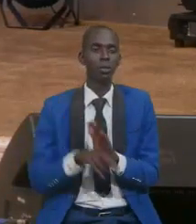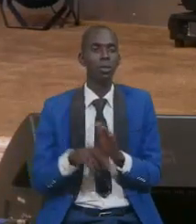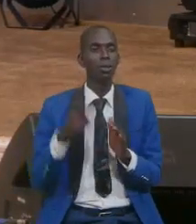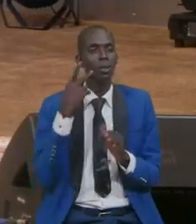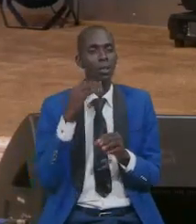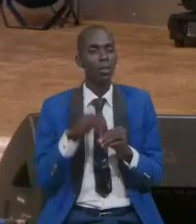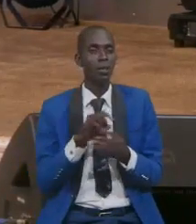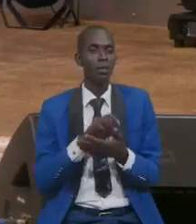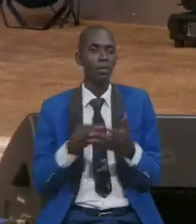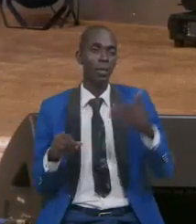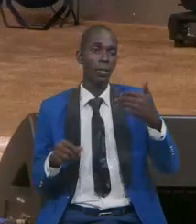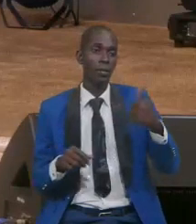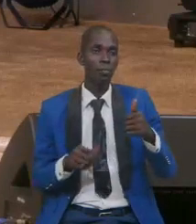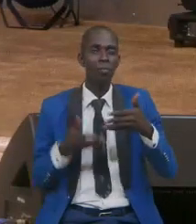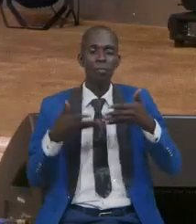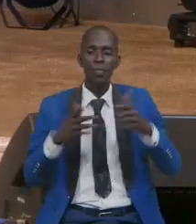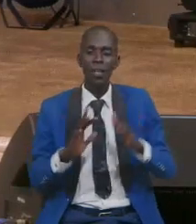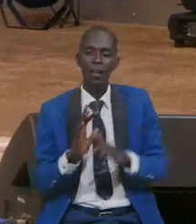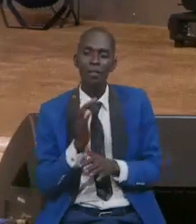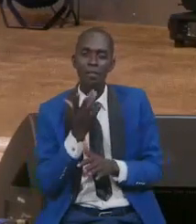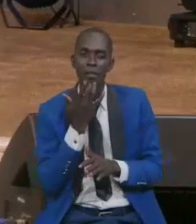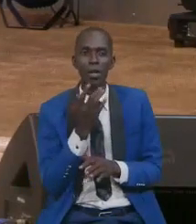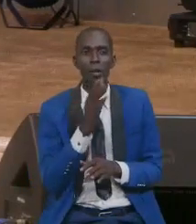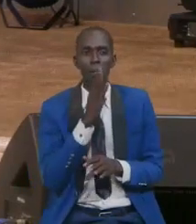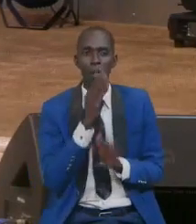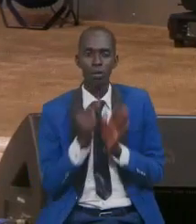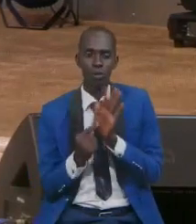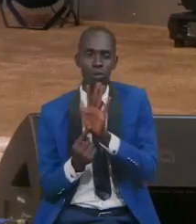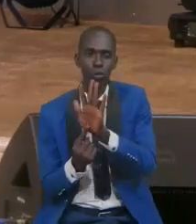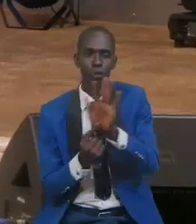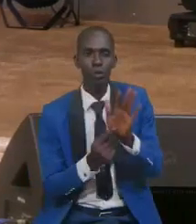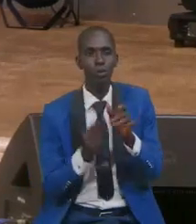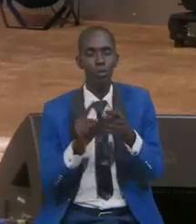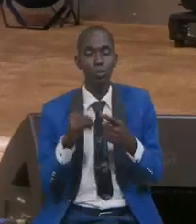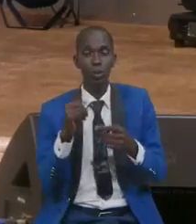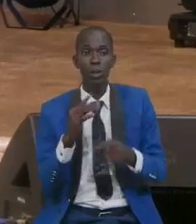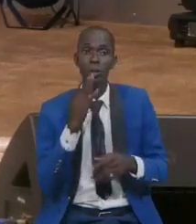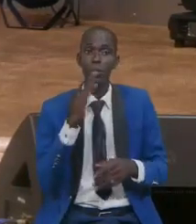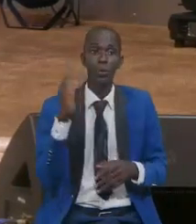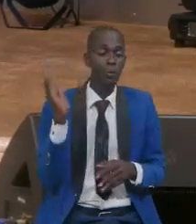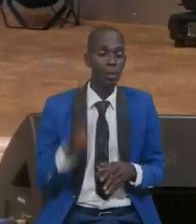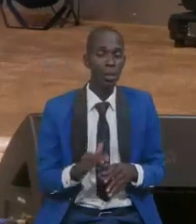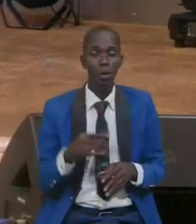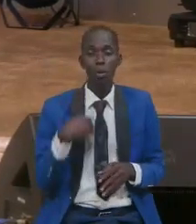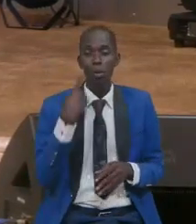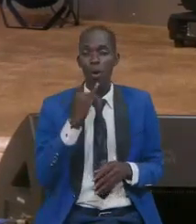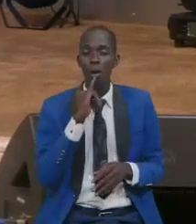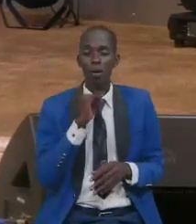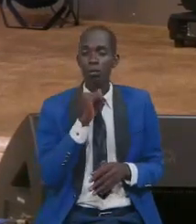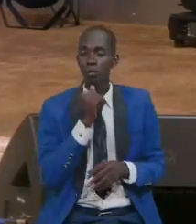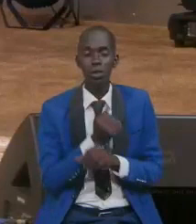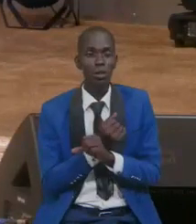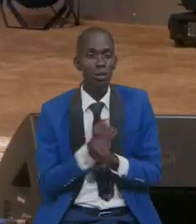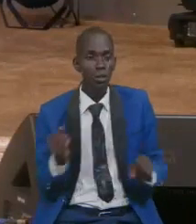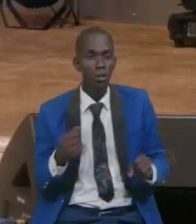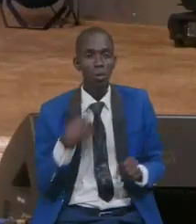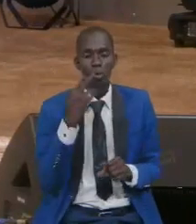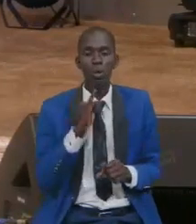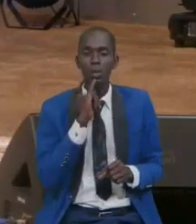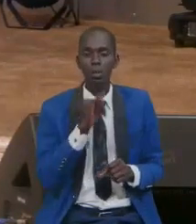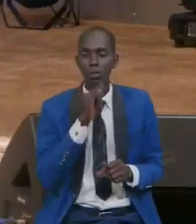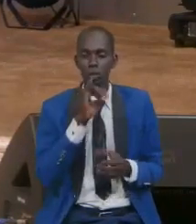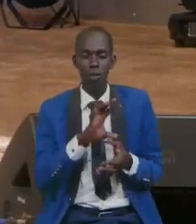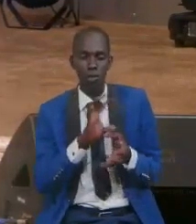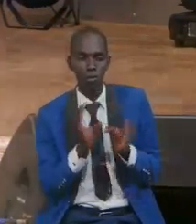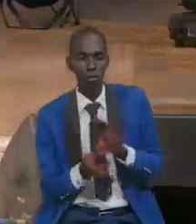it says, let favor be showed to the wicked, who is not born again, who is not converted. Show